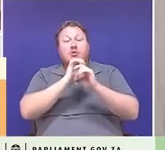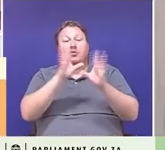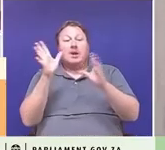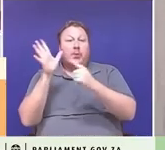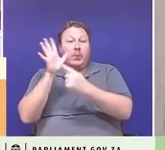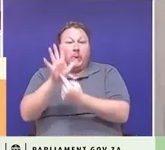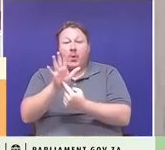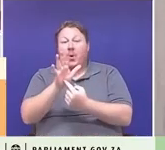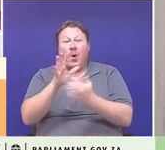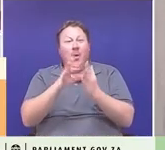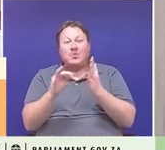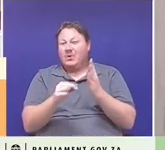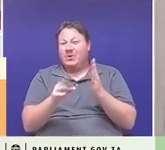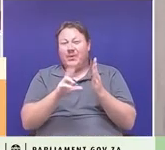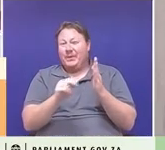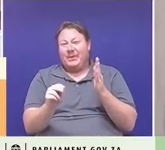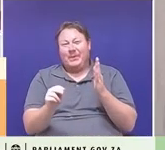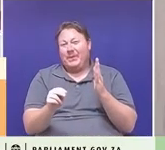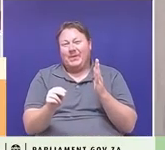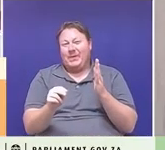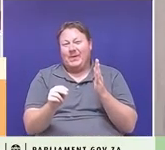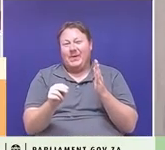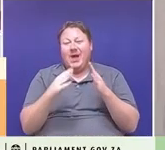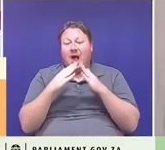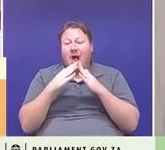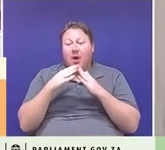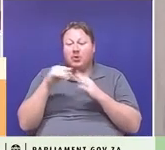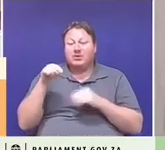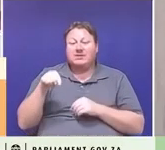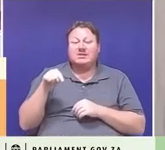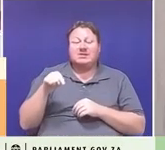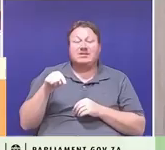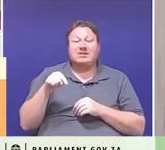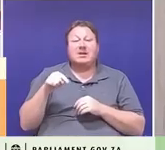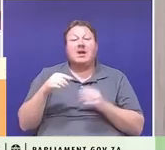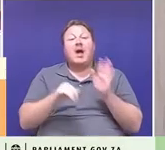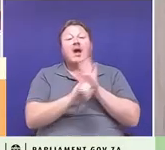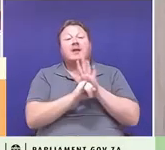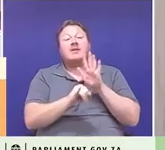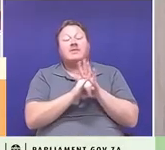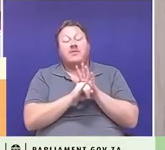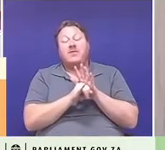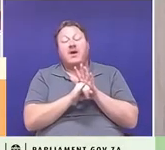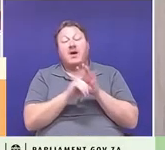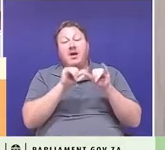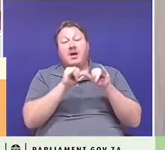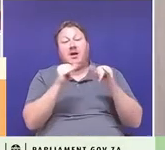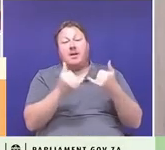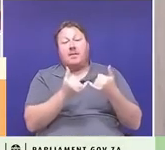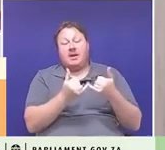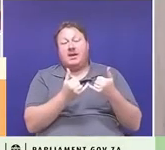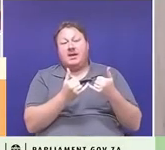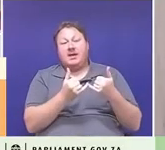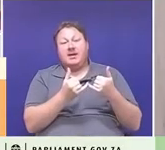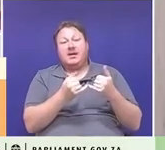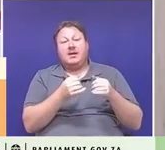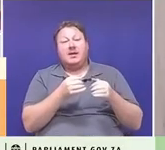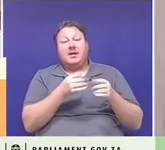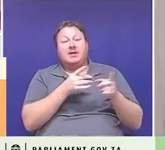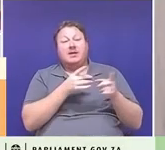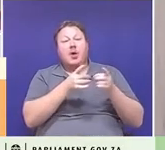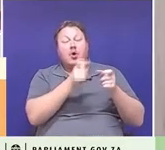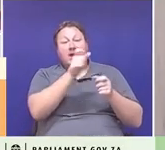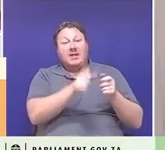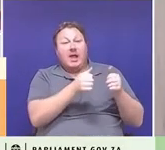optional. This House should not hesitate to identify companies and directors linked to stalled or failed